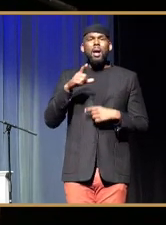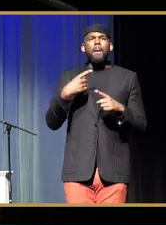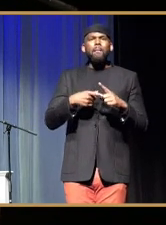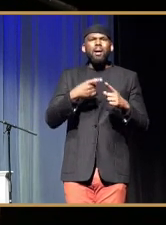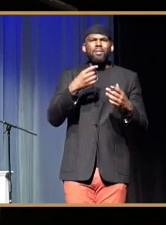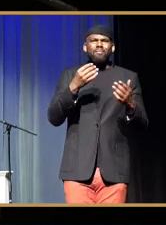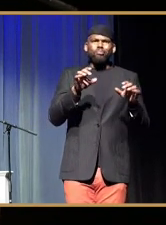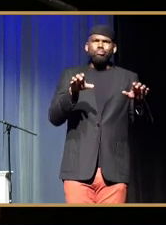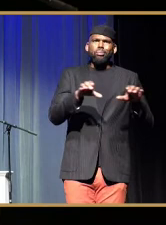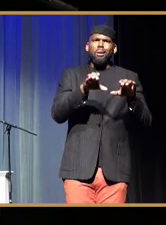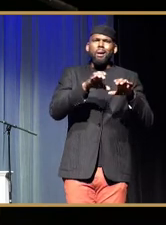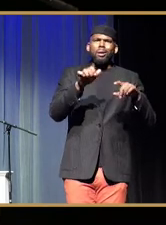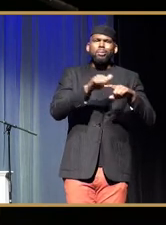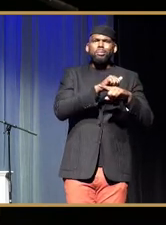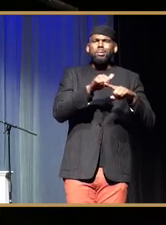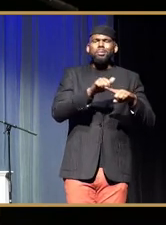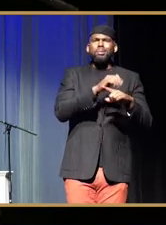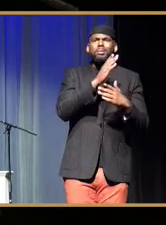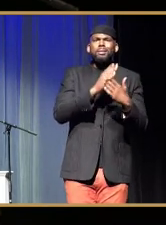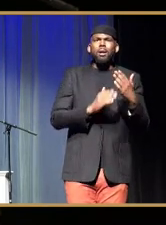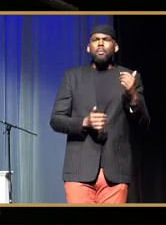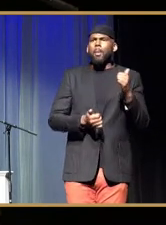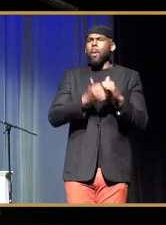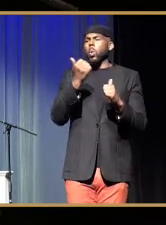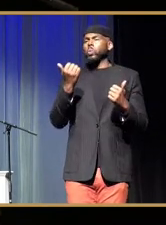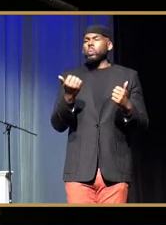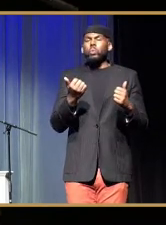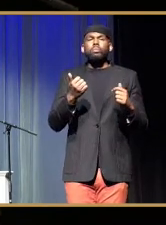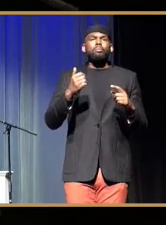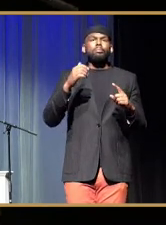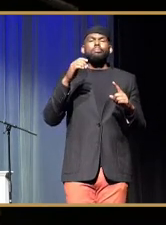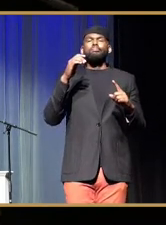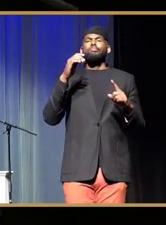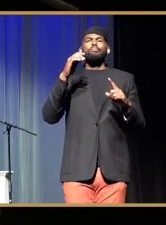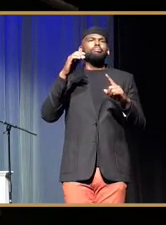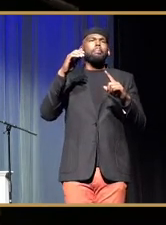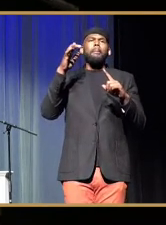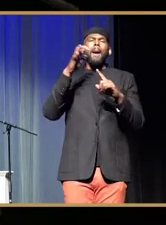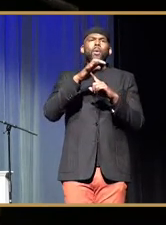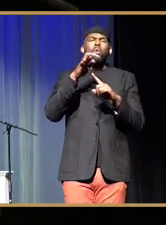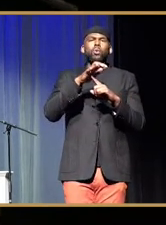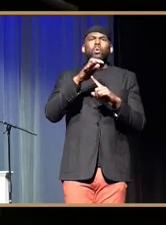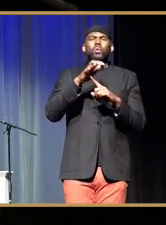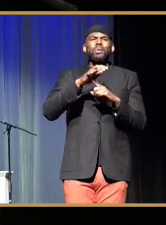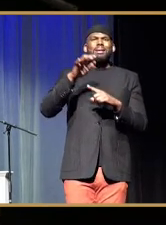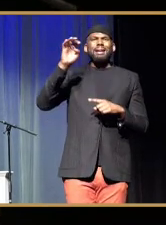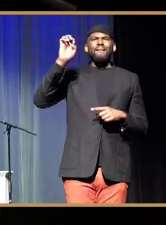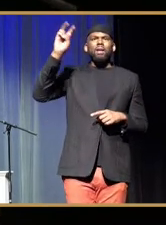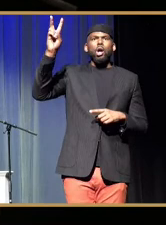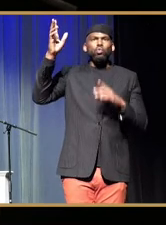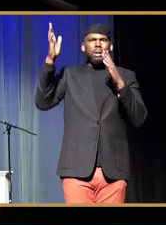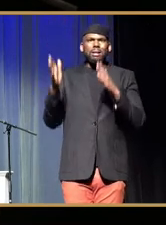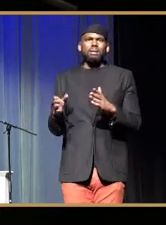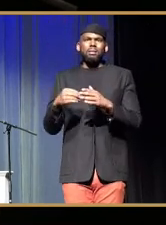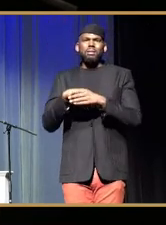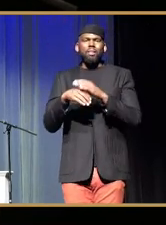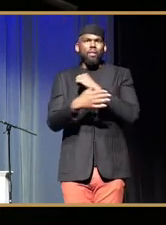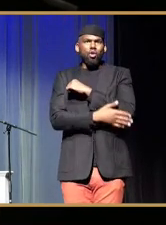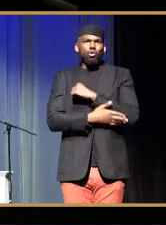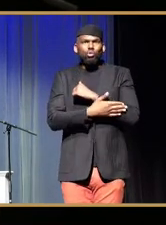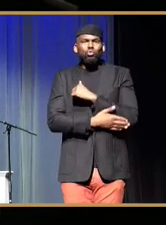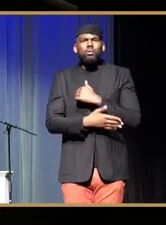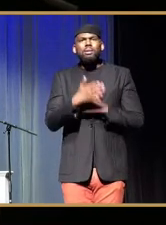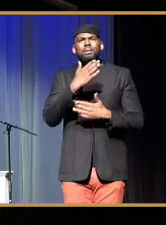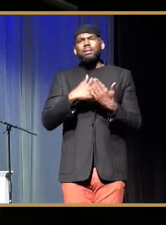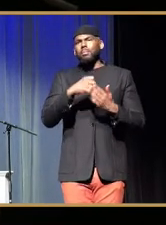financial practices of some of the most popular televangelists in the country. The inquiry focused on what